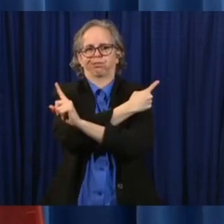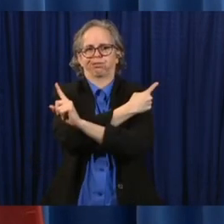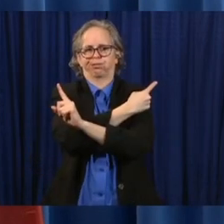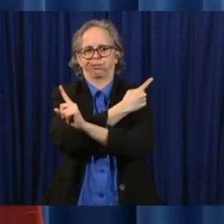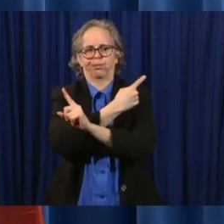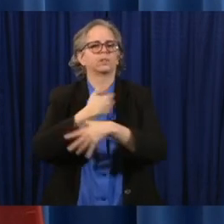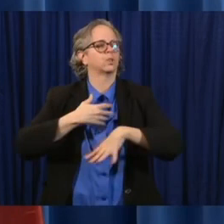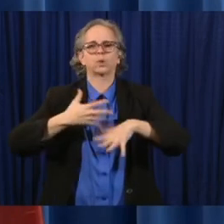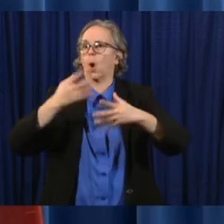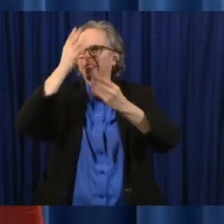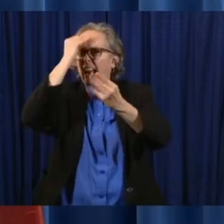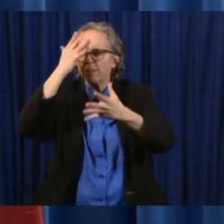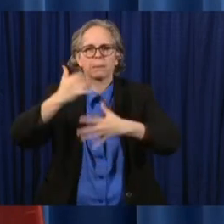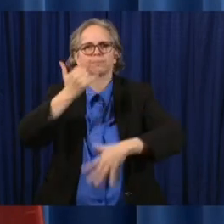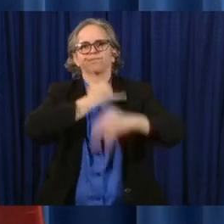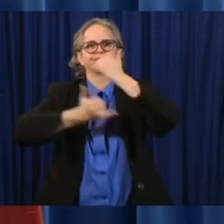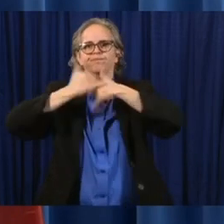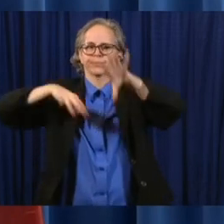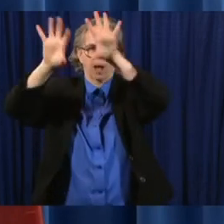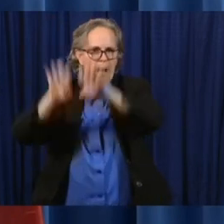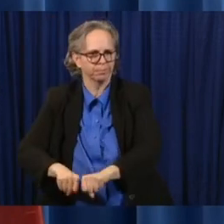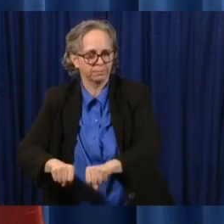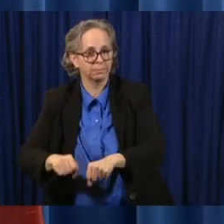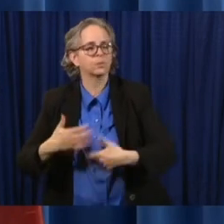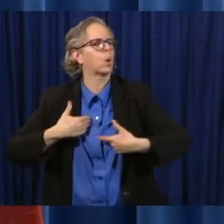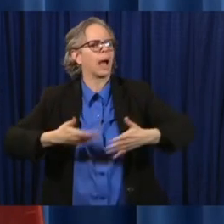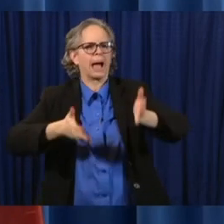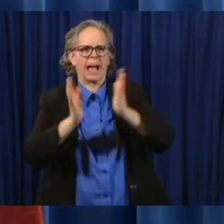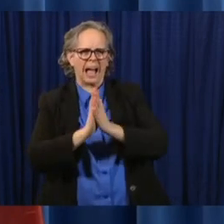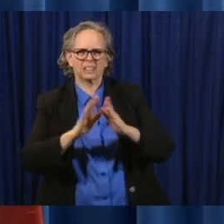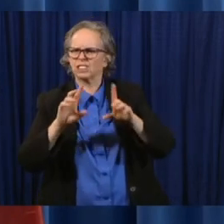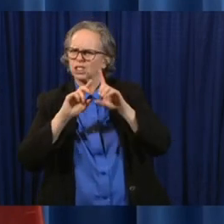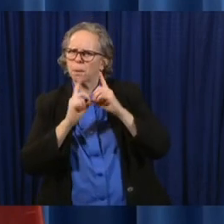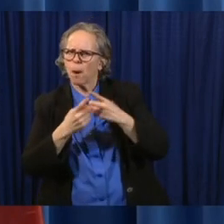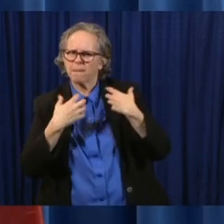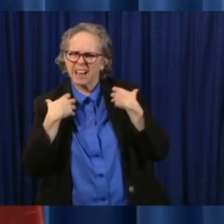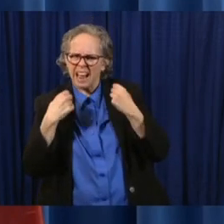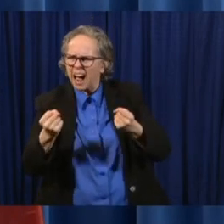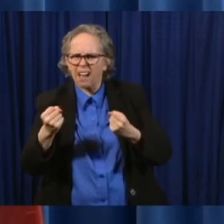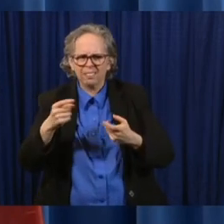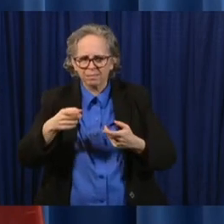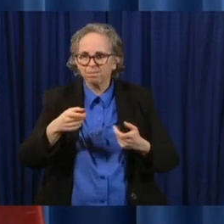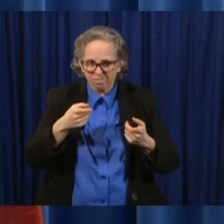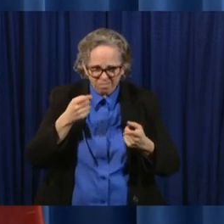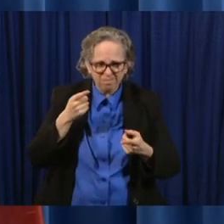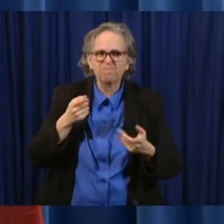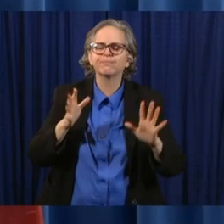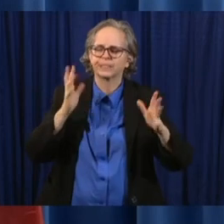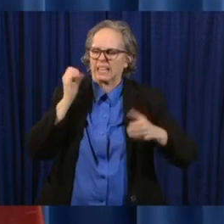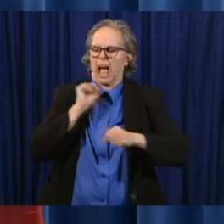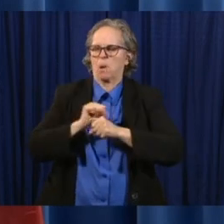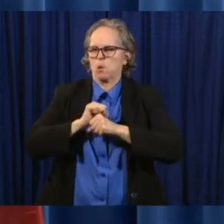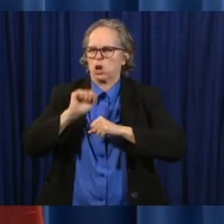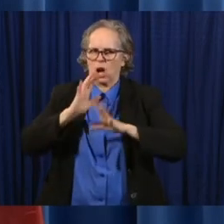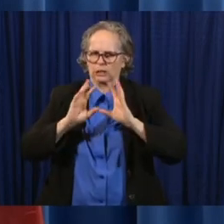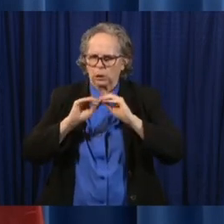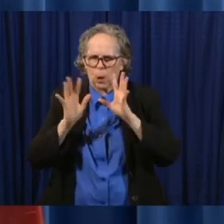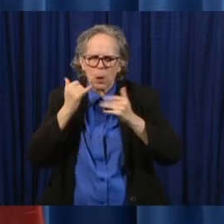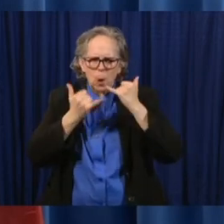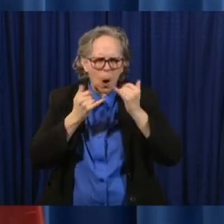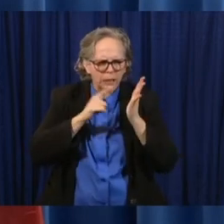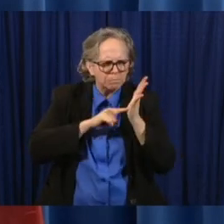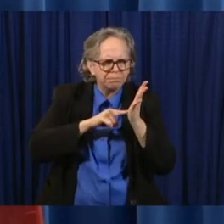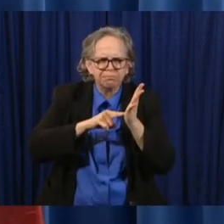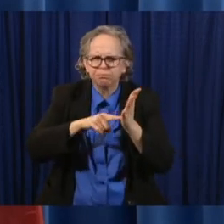that. They are in the process of doing that. They've been making calls and doing the due diligence. So we took